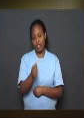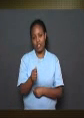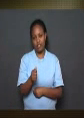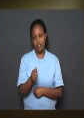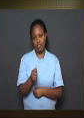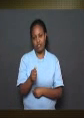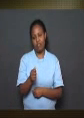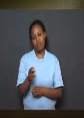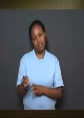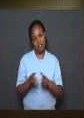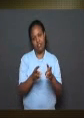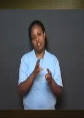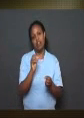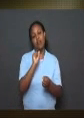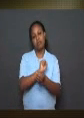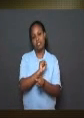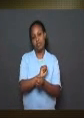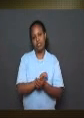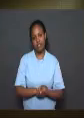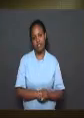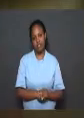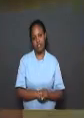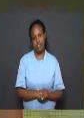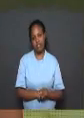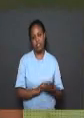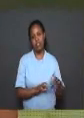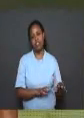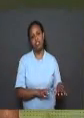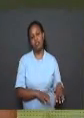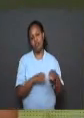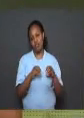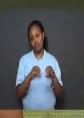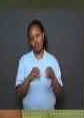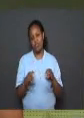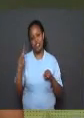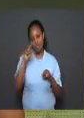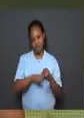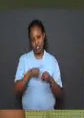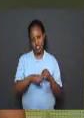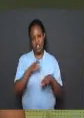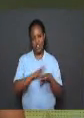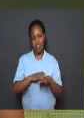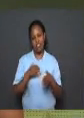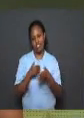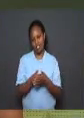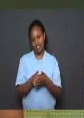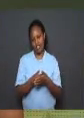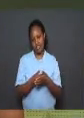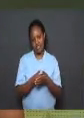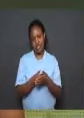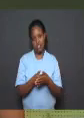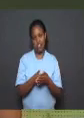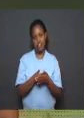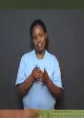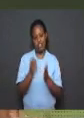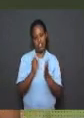unjust accusations and imprisonment. Students, this is the end of our